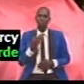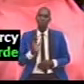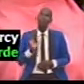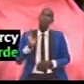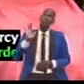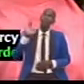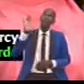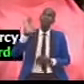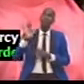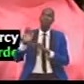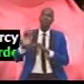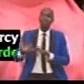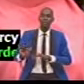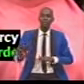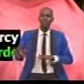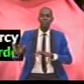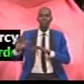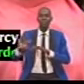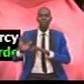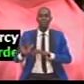of your mercy,